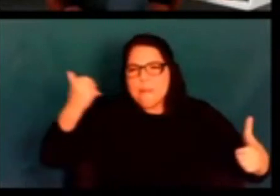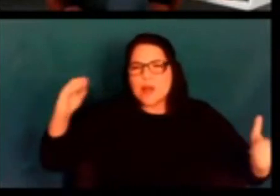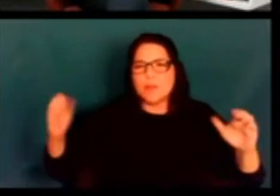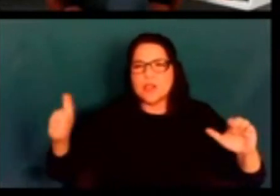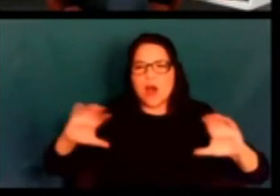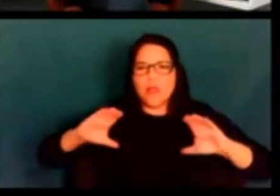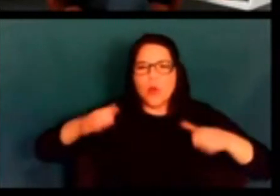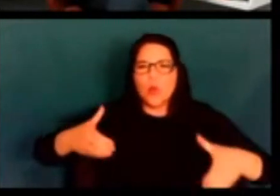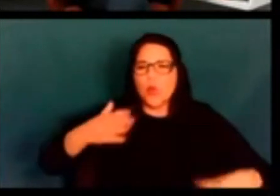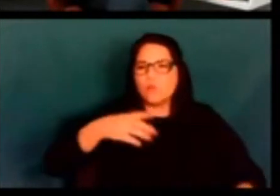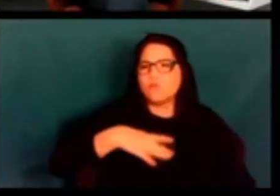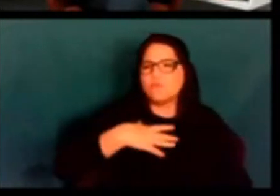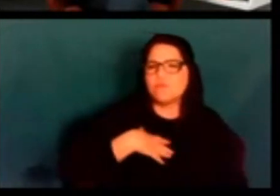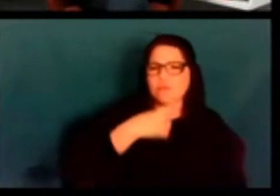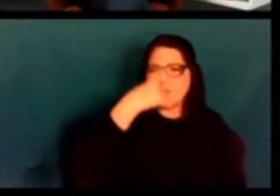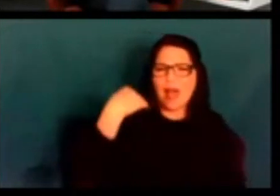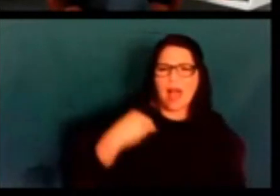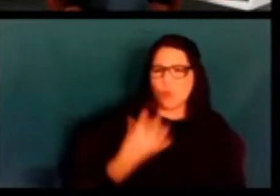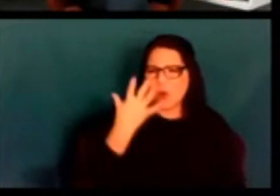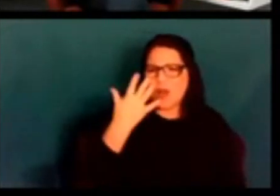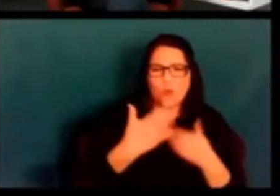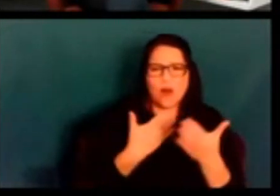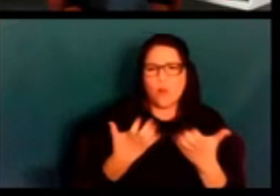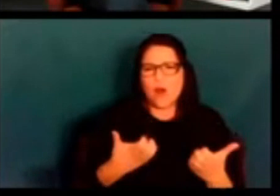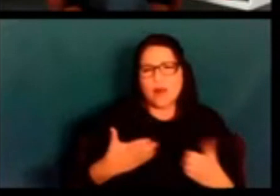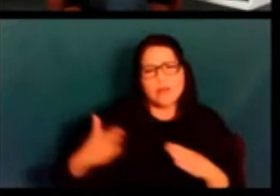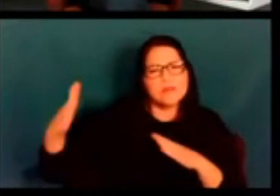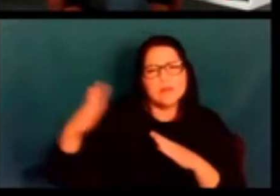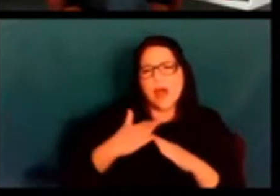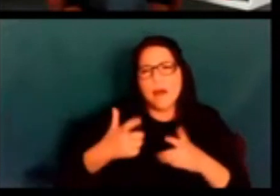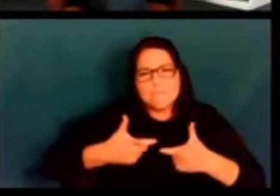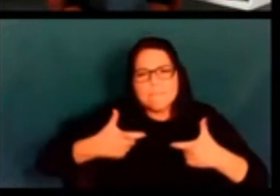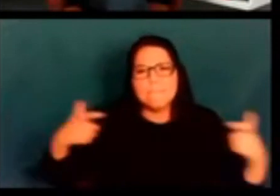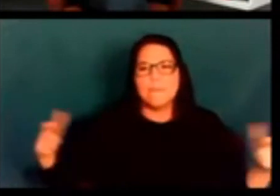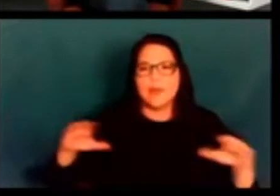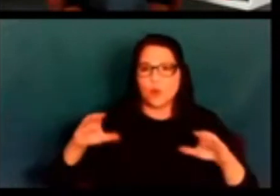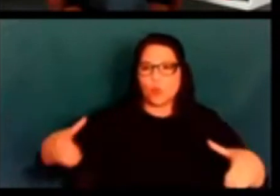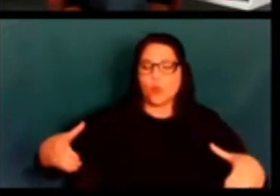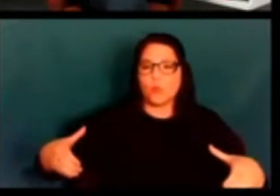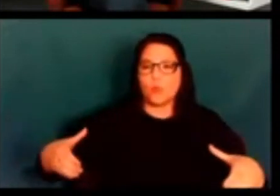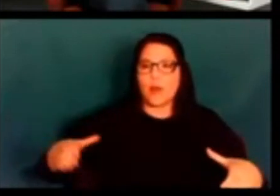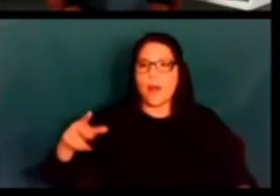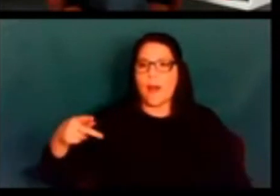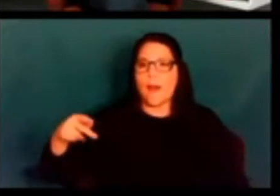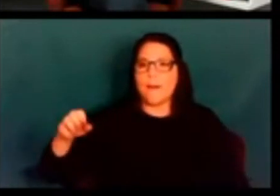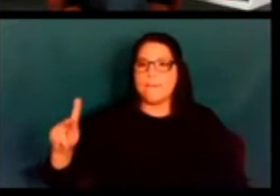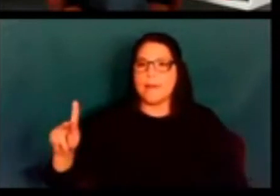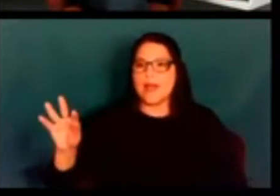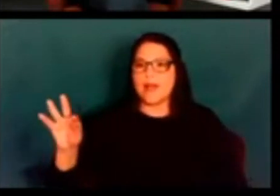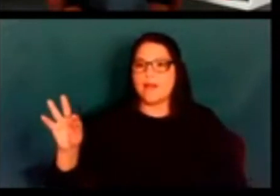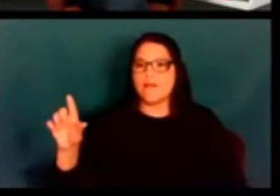group, black or white or whatever. I wanted to be the biggest one ever. And Pink Floyd did